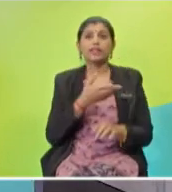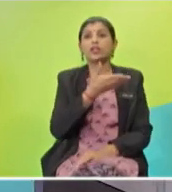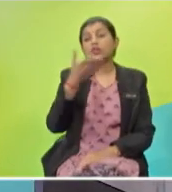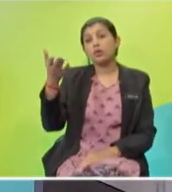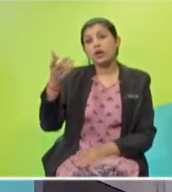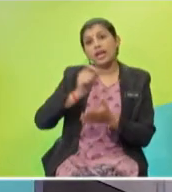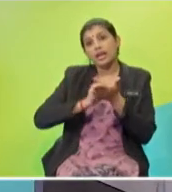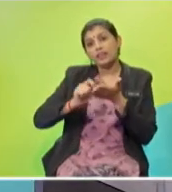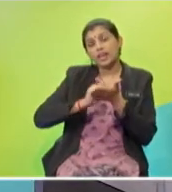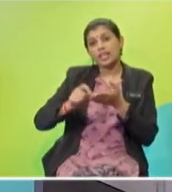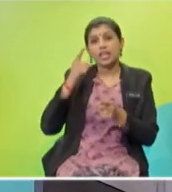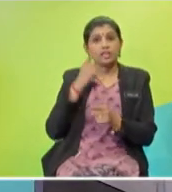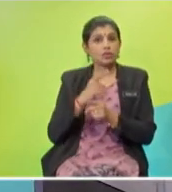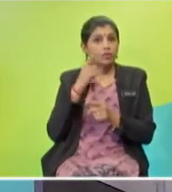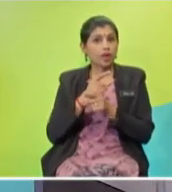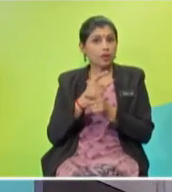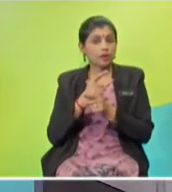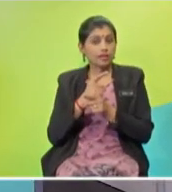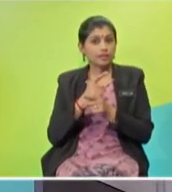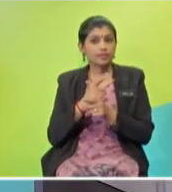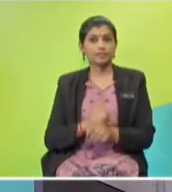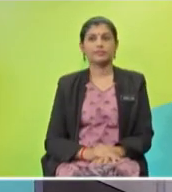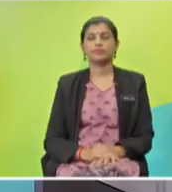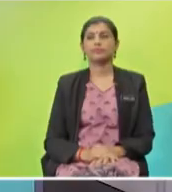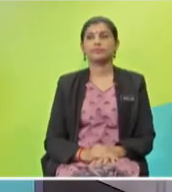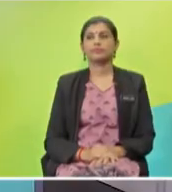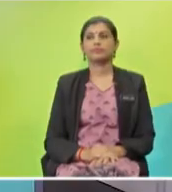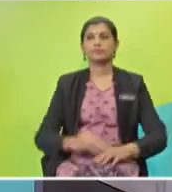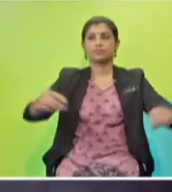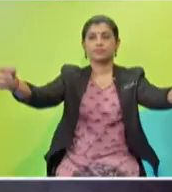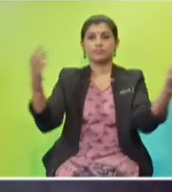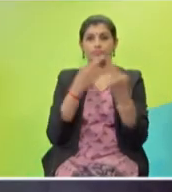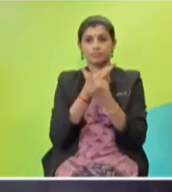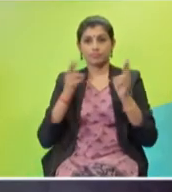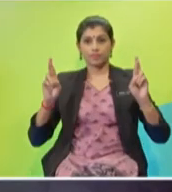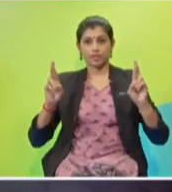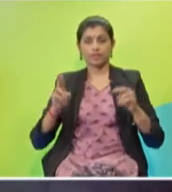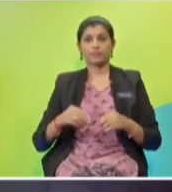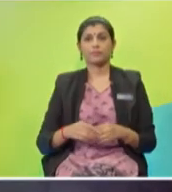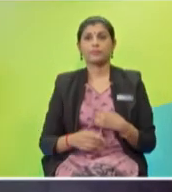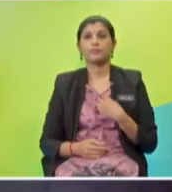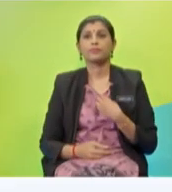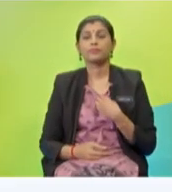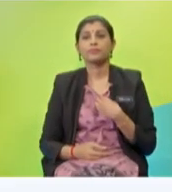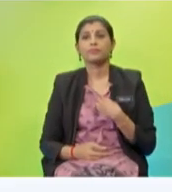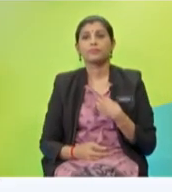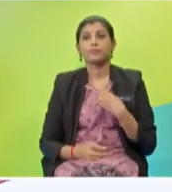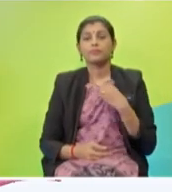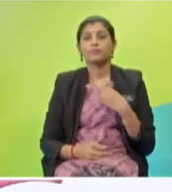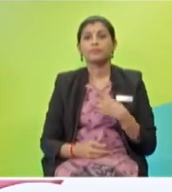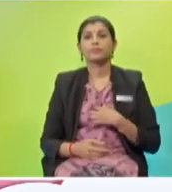pair of clothes. Okay, are you guys ready? Okay, everyone have your... Give me a thumbs up. Yeah, give you a thumbs